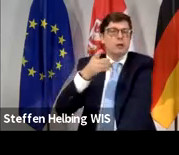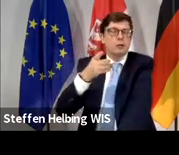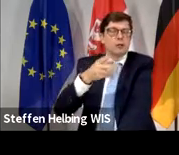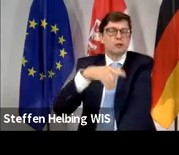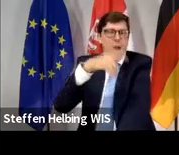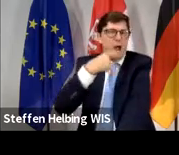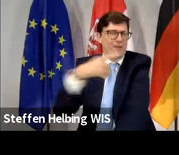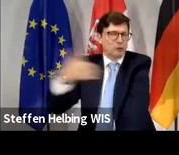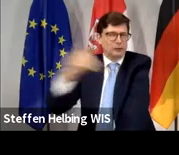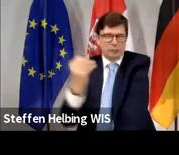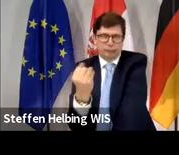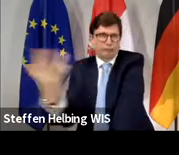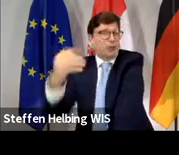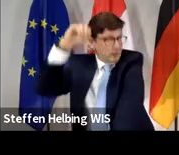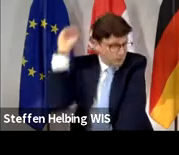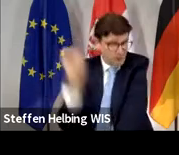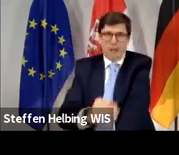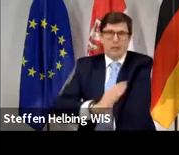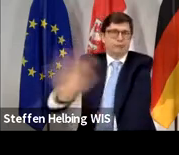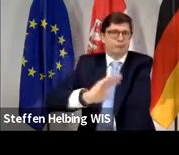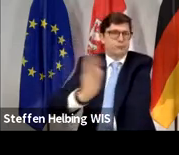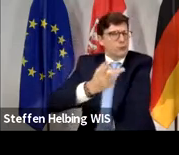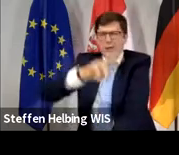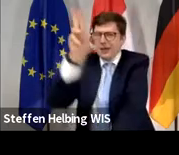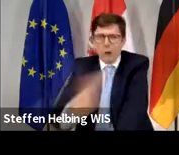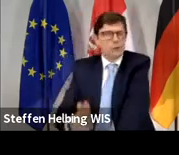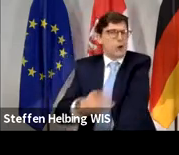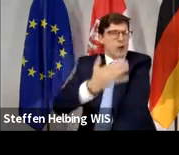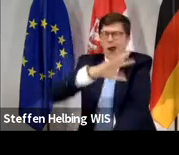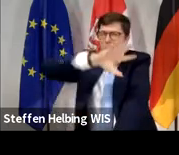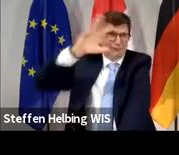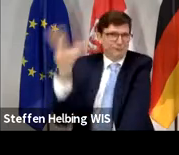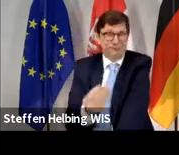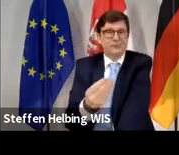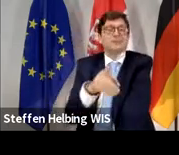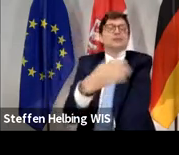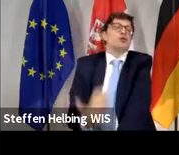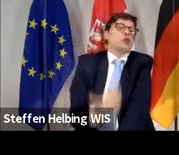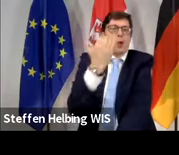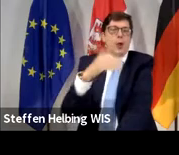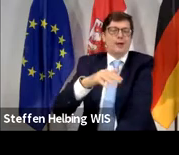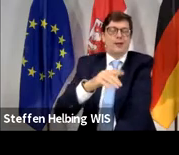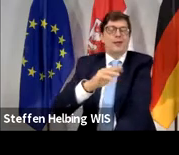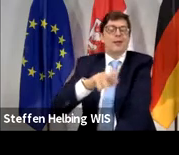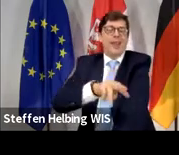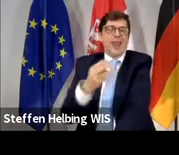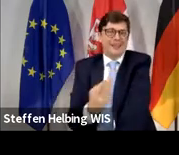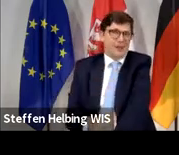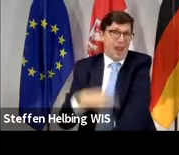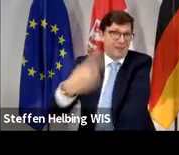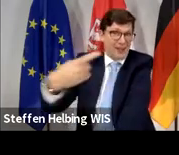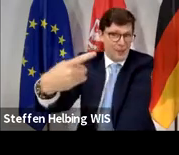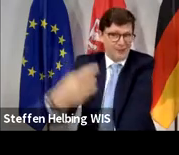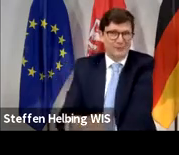contact hearing people wherever we are and always have the access through sign